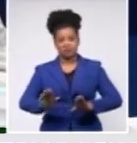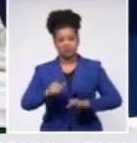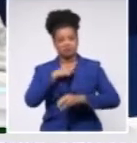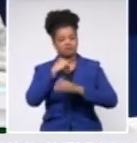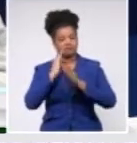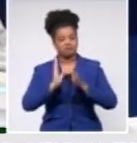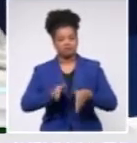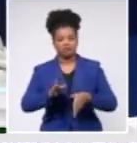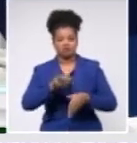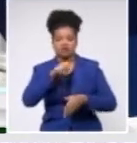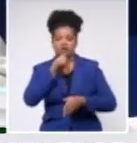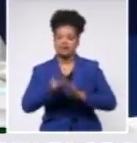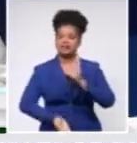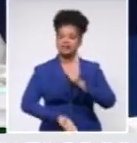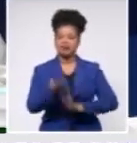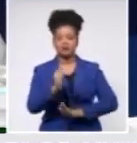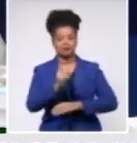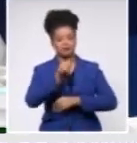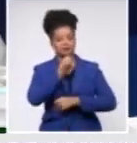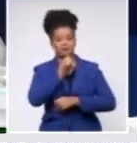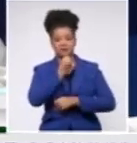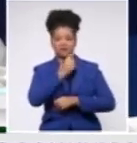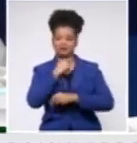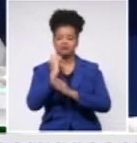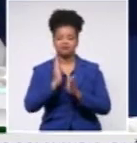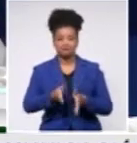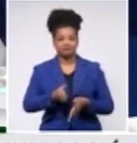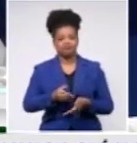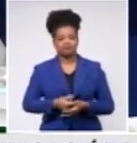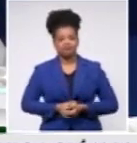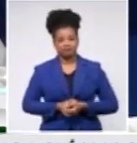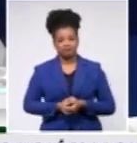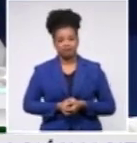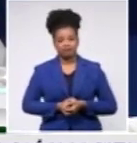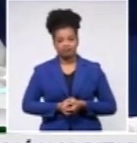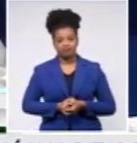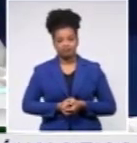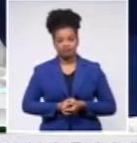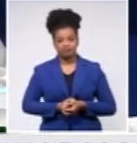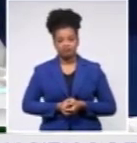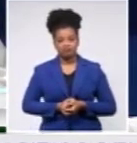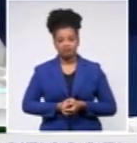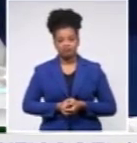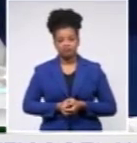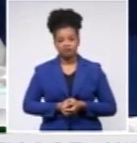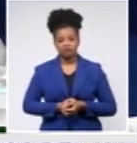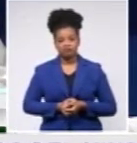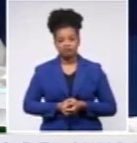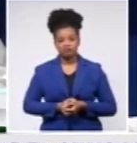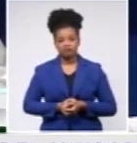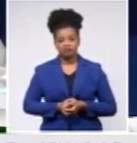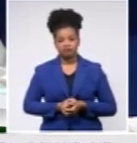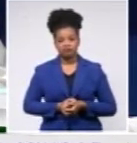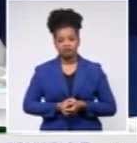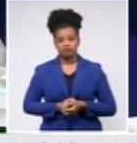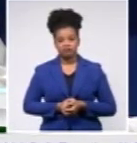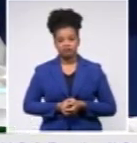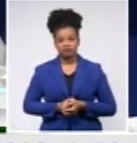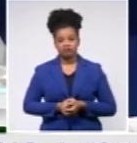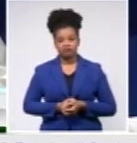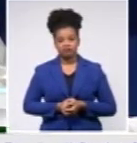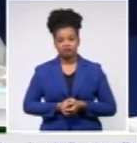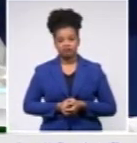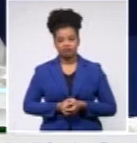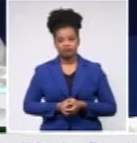cardiorespiratory arrest. At that time, it was possible to revive her. However, yesterday, she